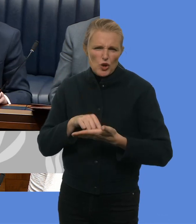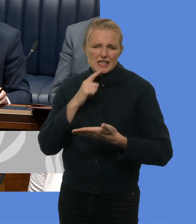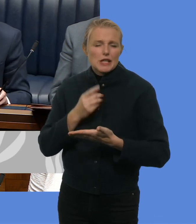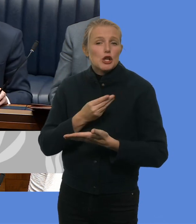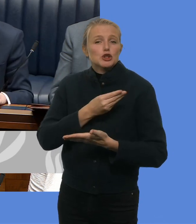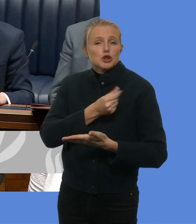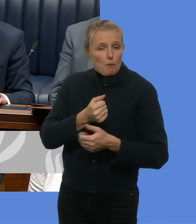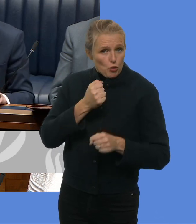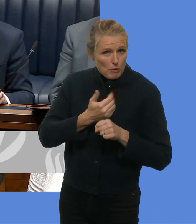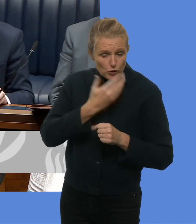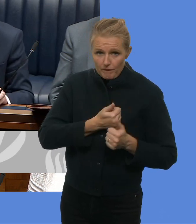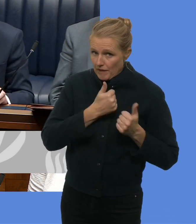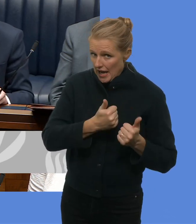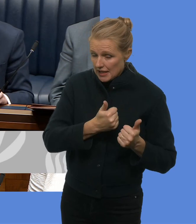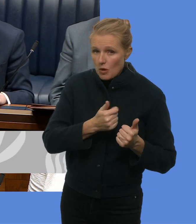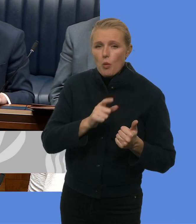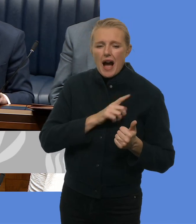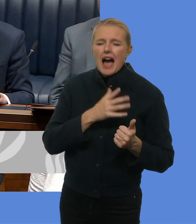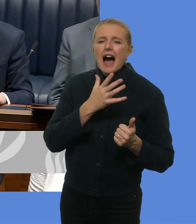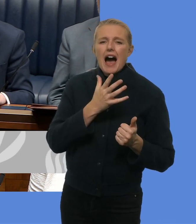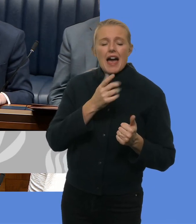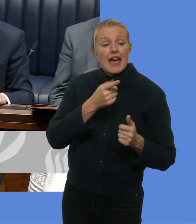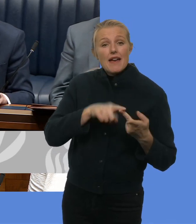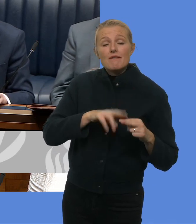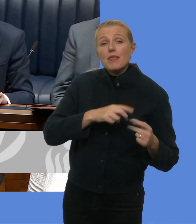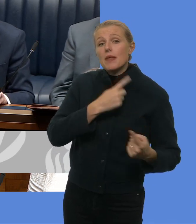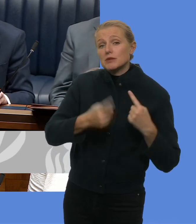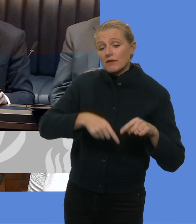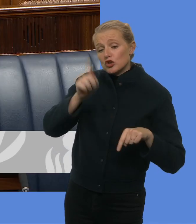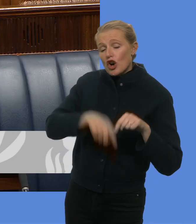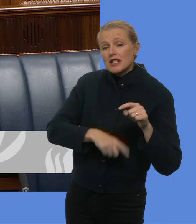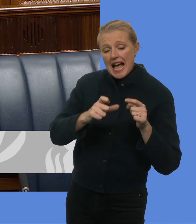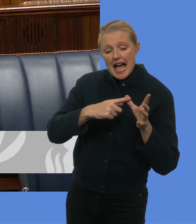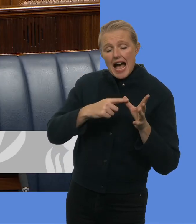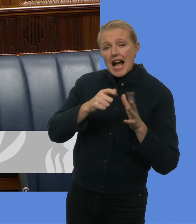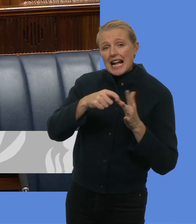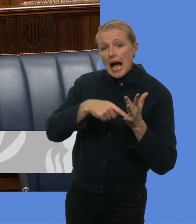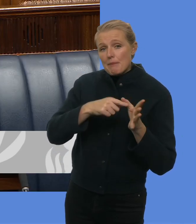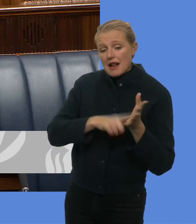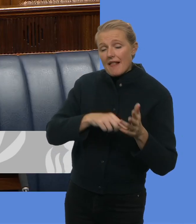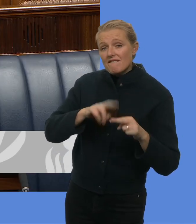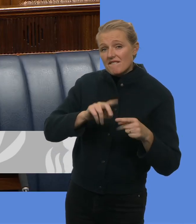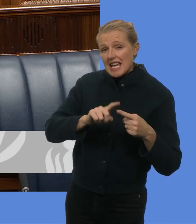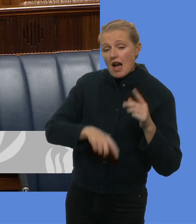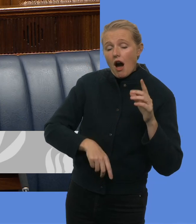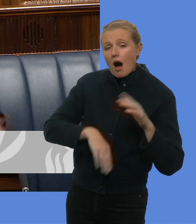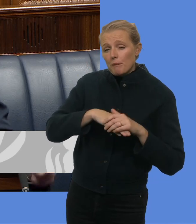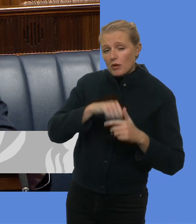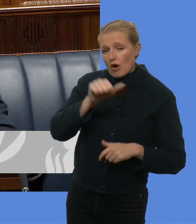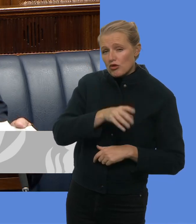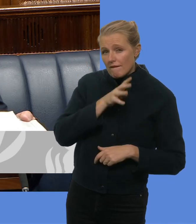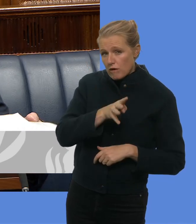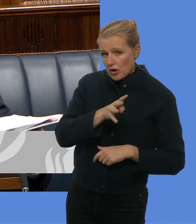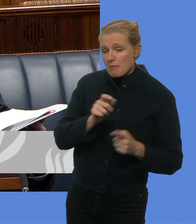the grammar schools that charge a capital fee of up to £140. There are 9 voluntary grammar schools which charge that